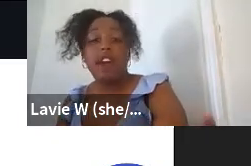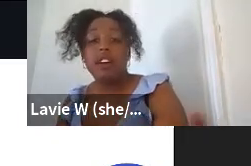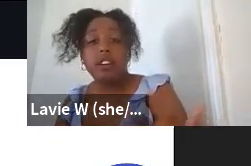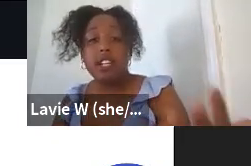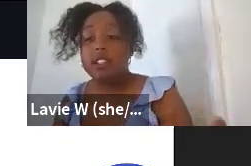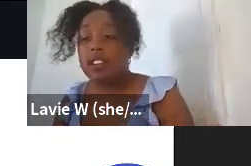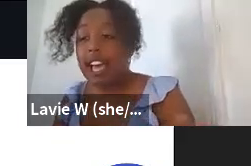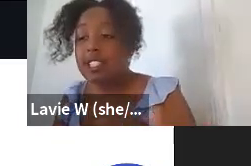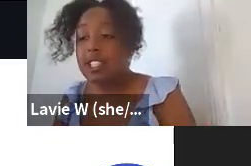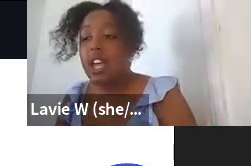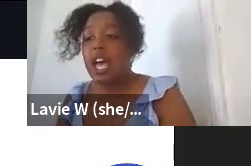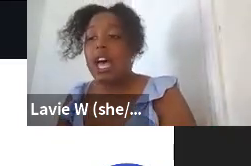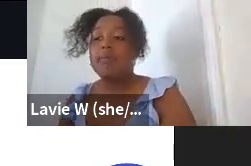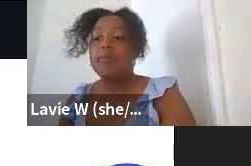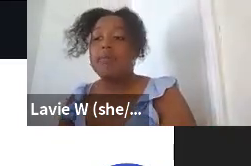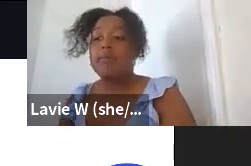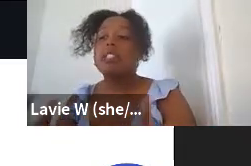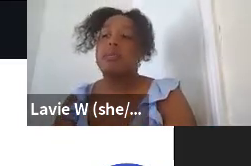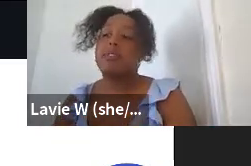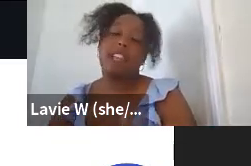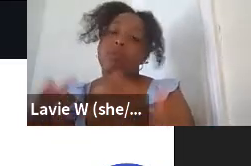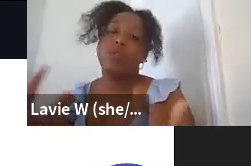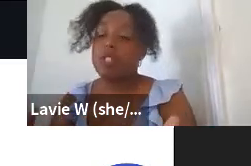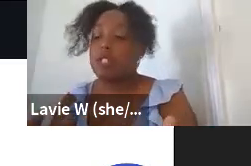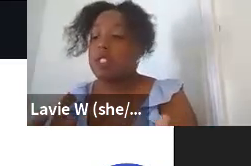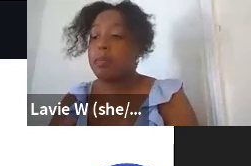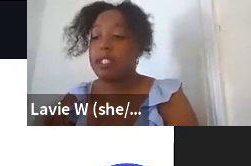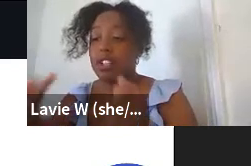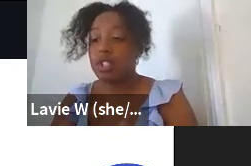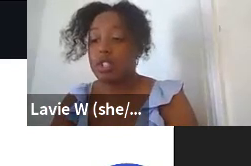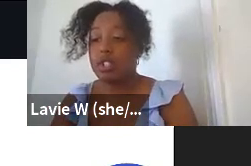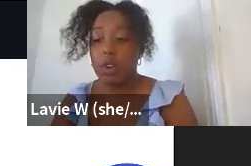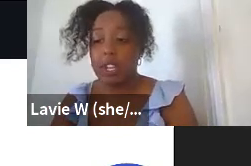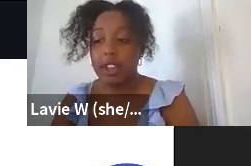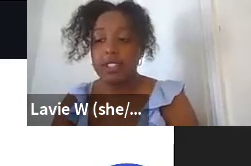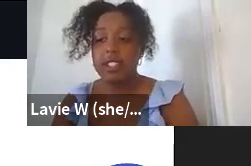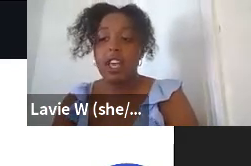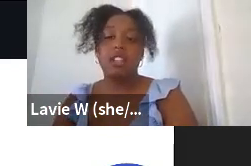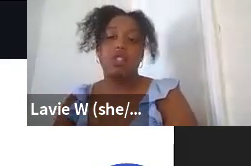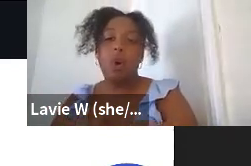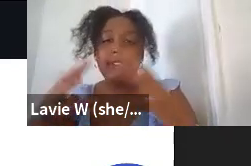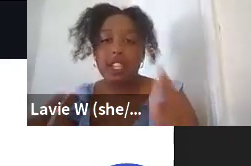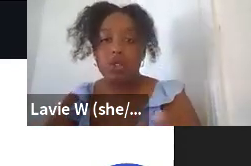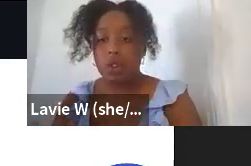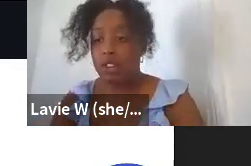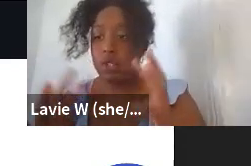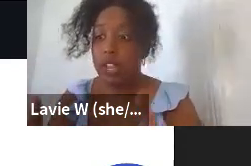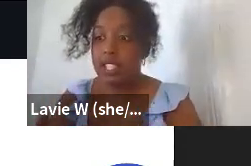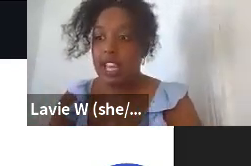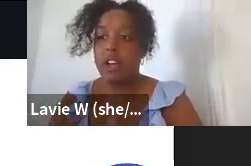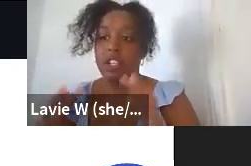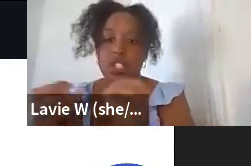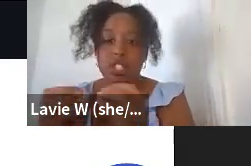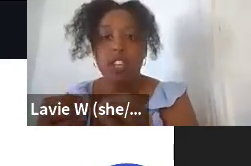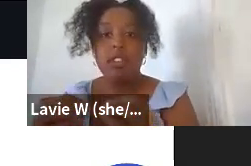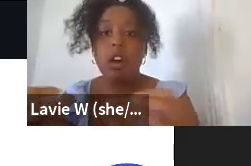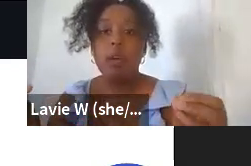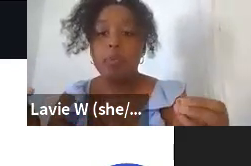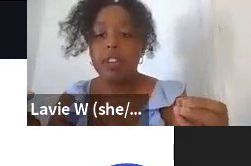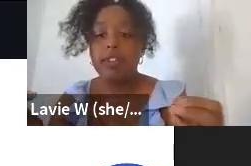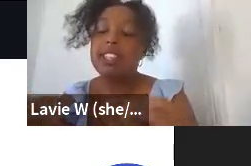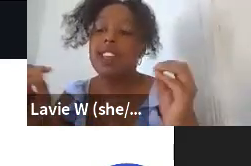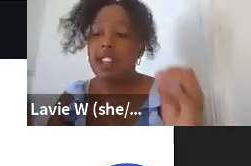cluster hire or cluster casting. That could be something that reduces the potential to tokenize. And so I've said tokenize twice now, and just to